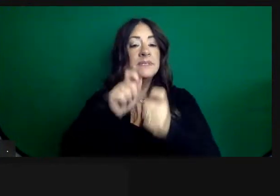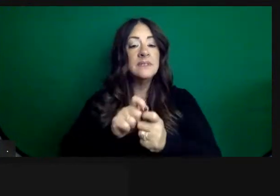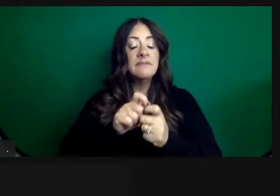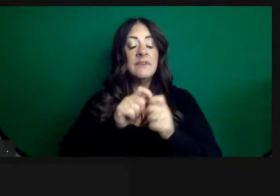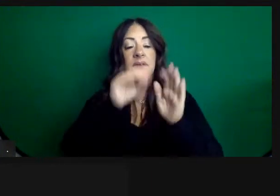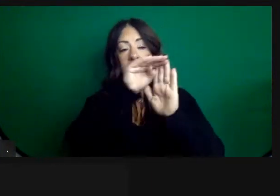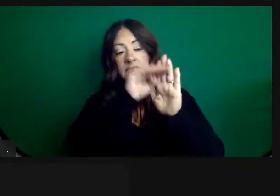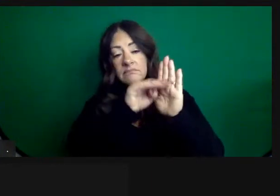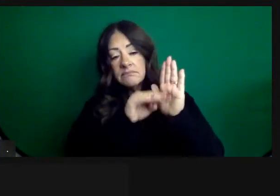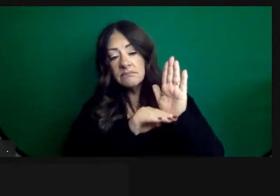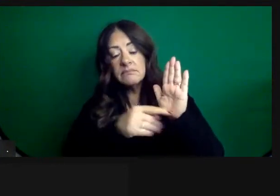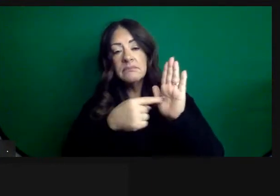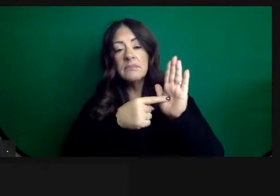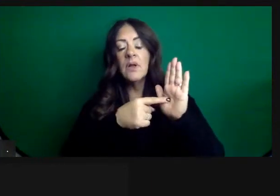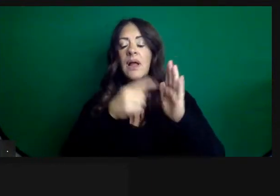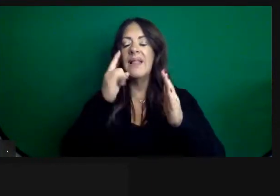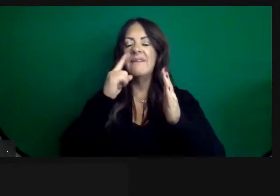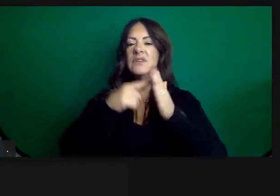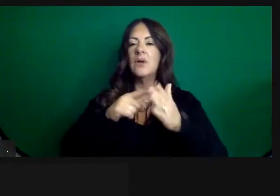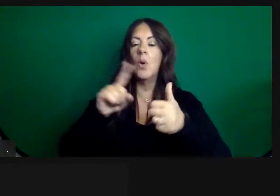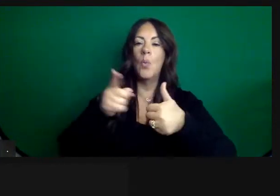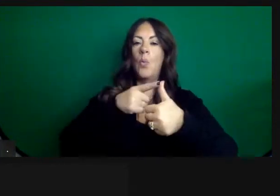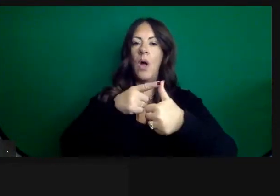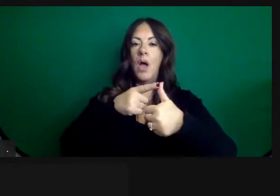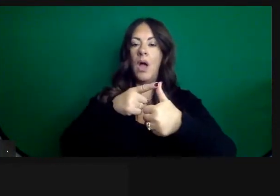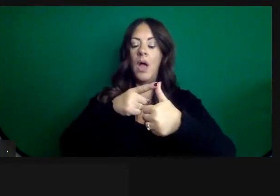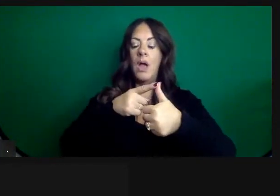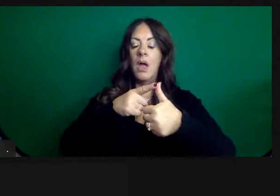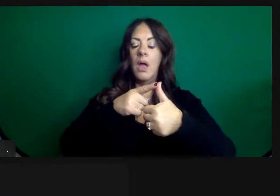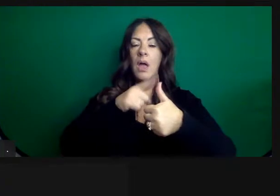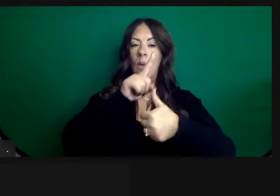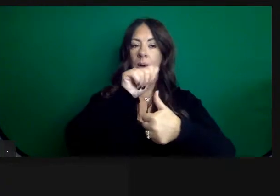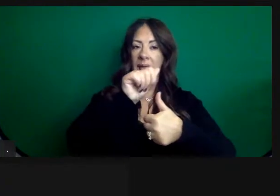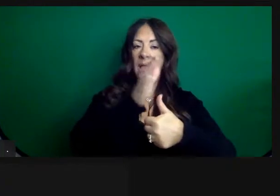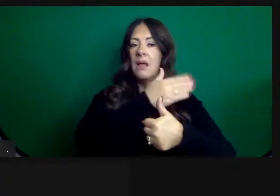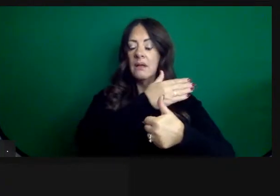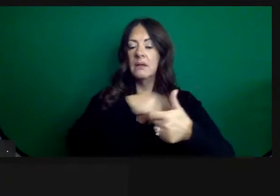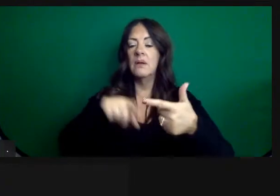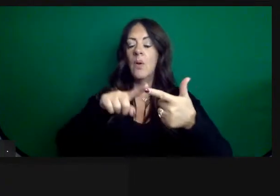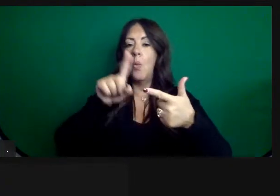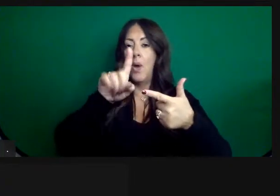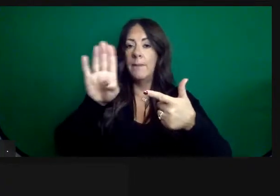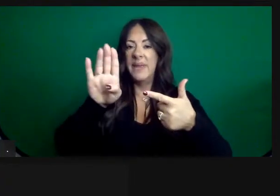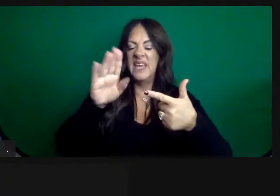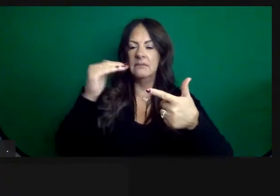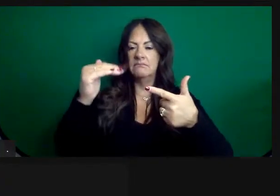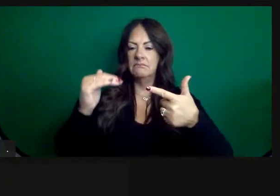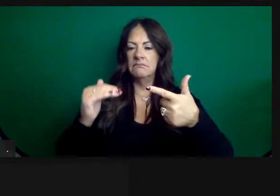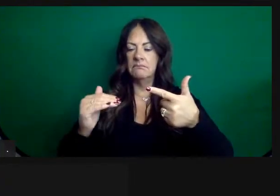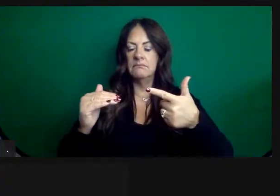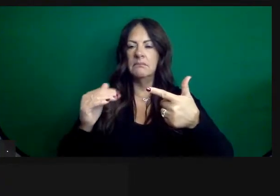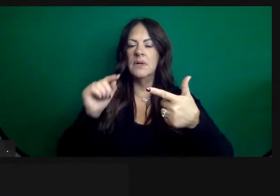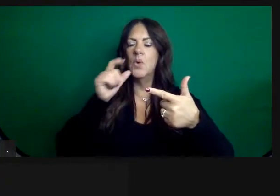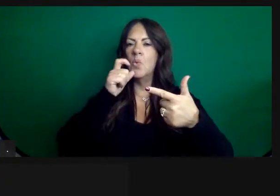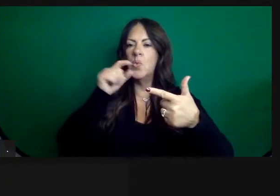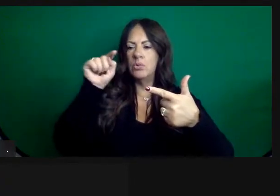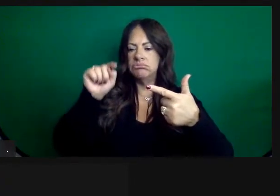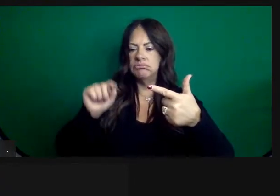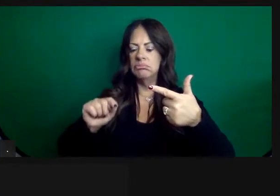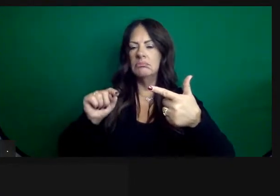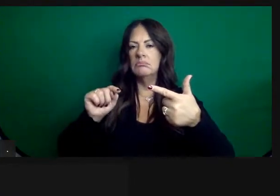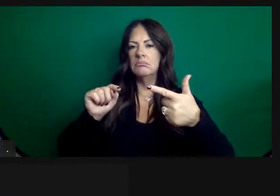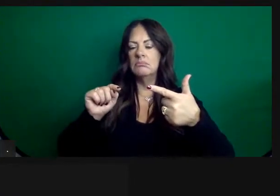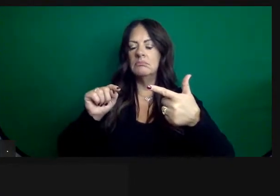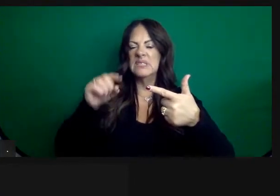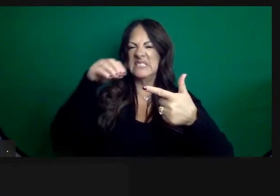the first tier, tier 1 of 1B on the sectors is coming out shortly. Those specifics of exactly who is in